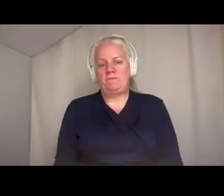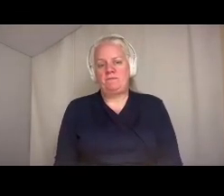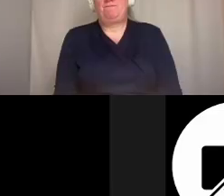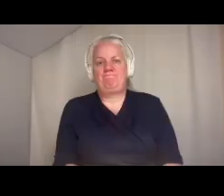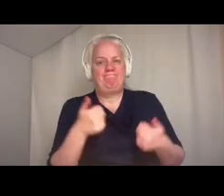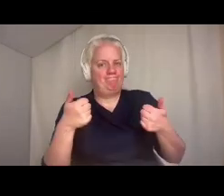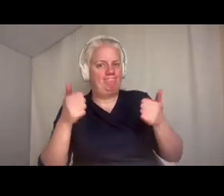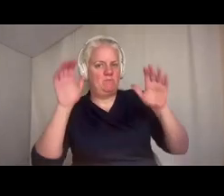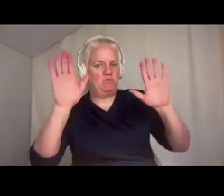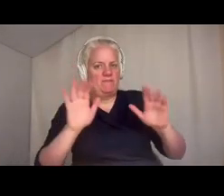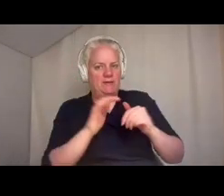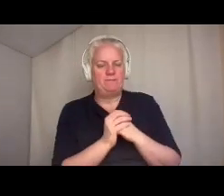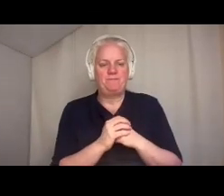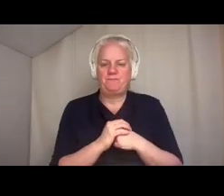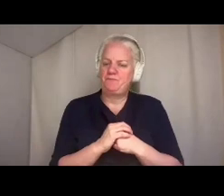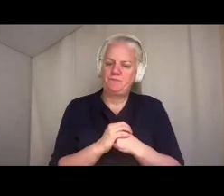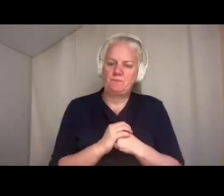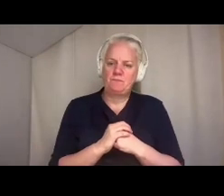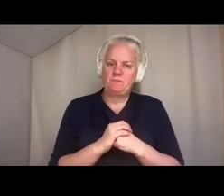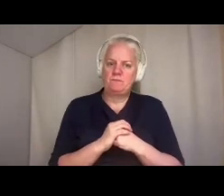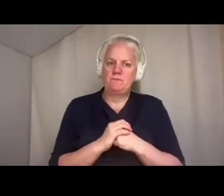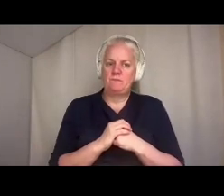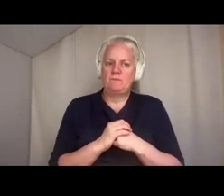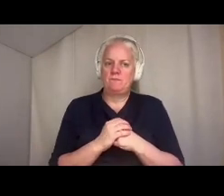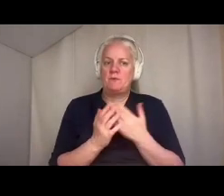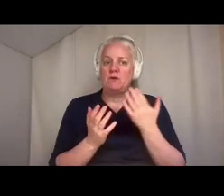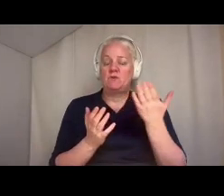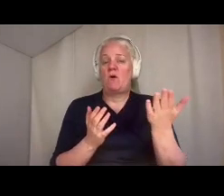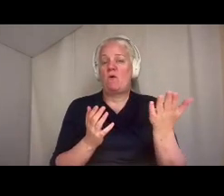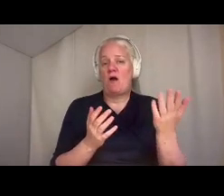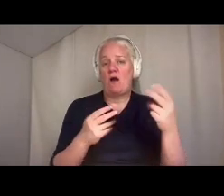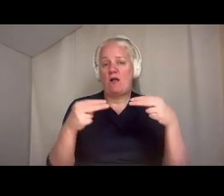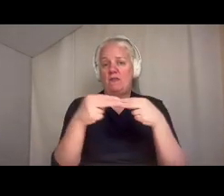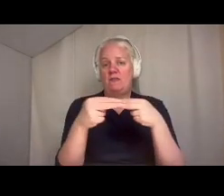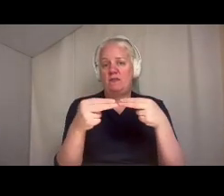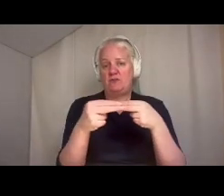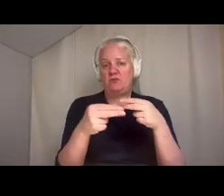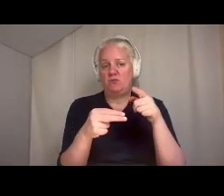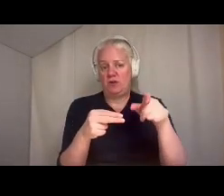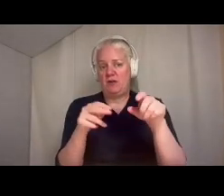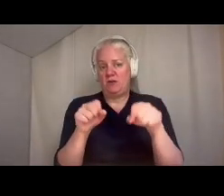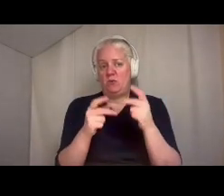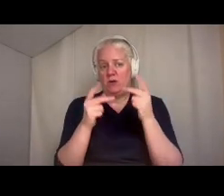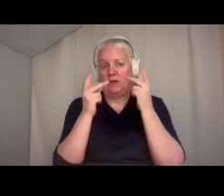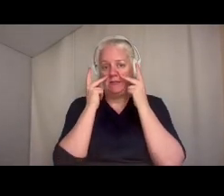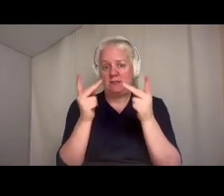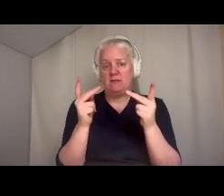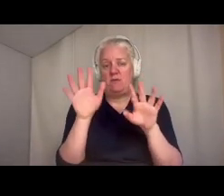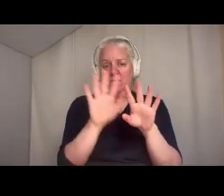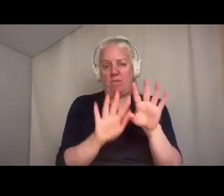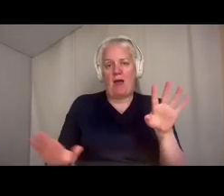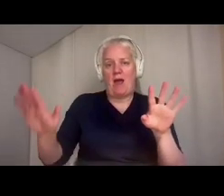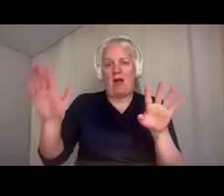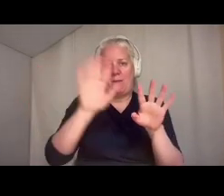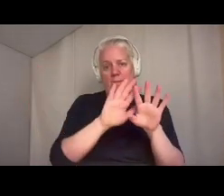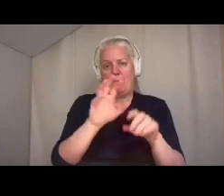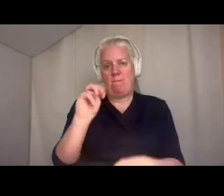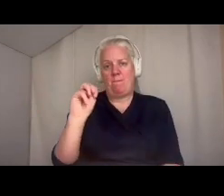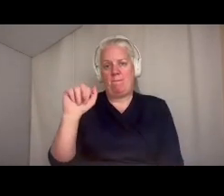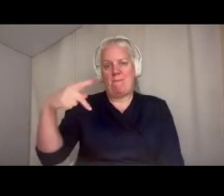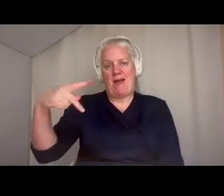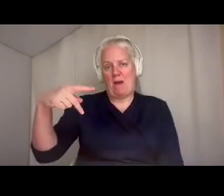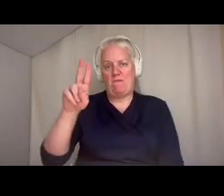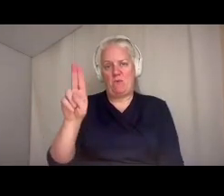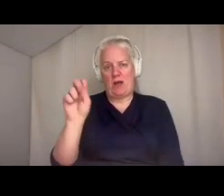Terrific. So on the screen, you can see that we have a map of the United States.